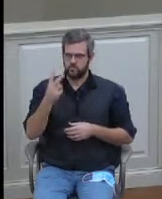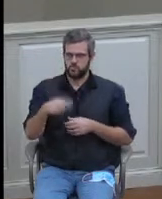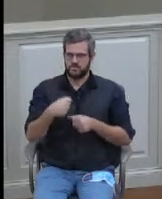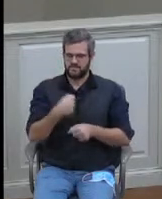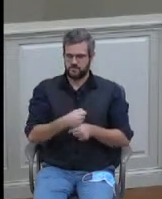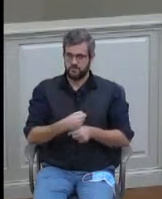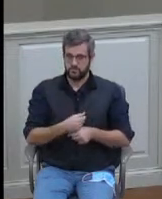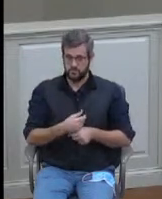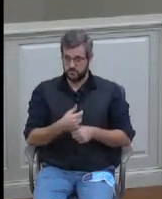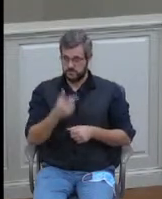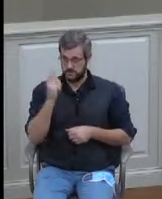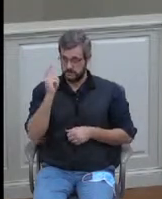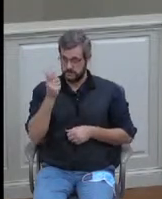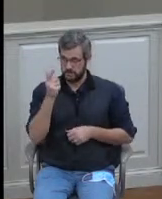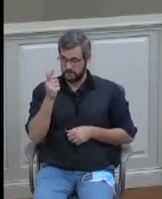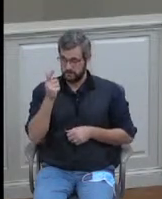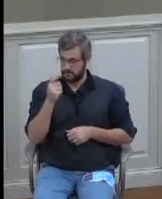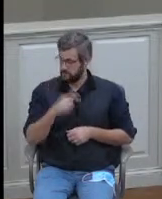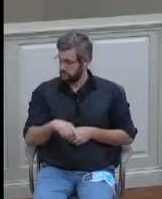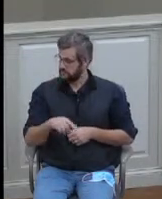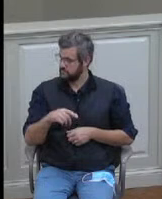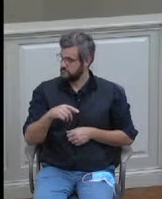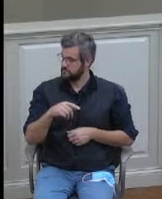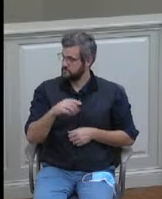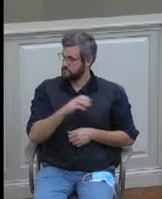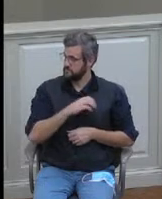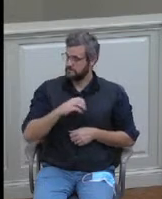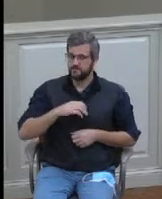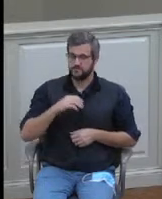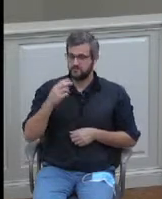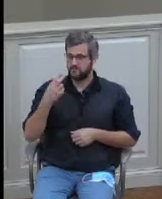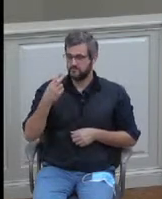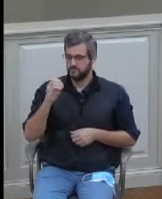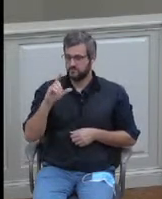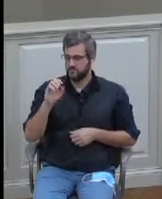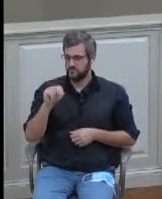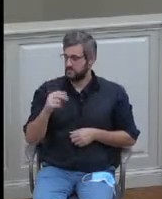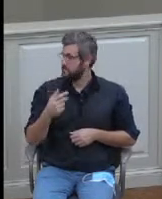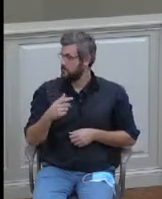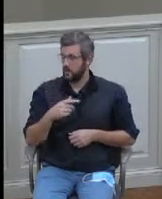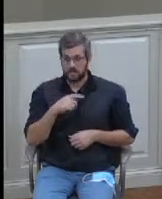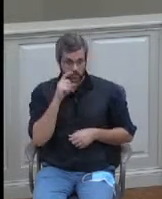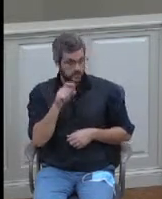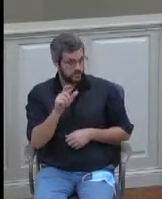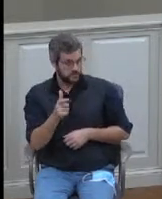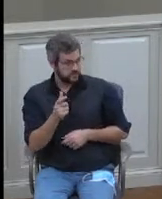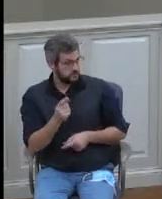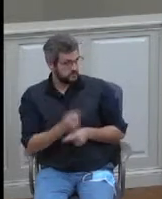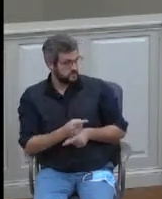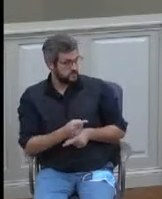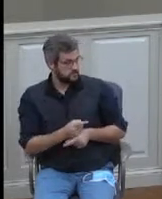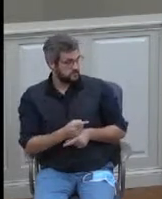Is there a second to that? Yep, Jean second. does. Actually, don't need a second, do we?